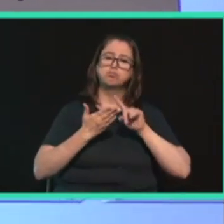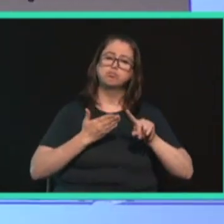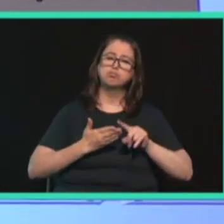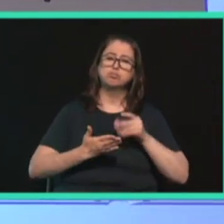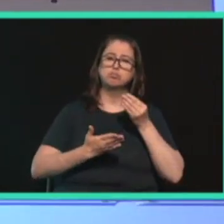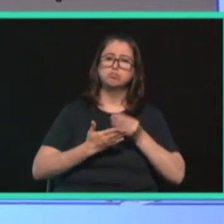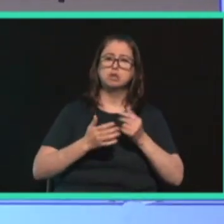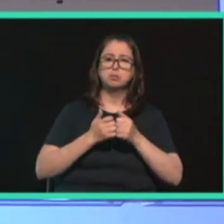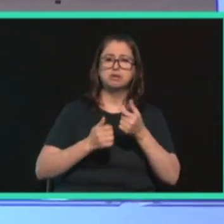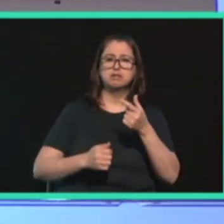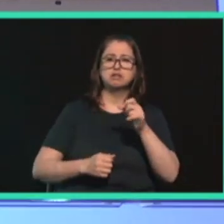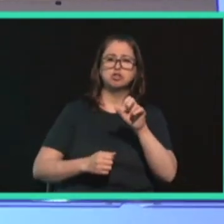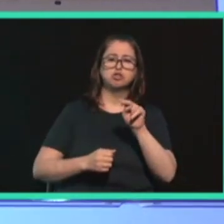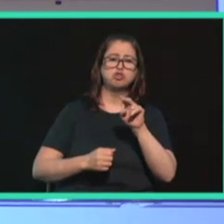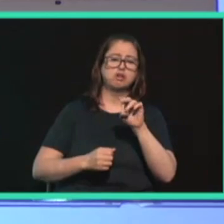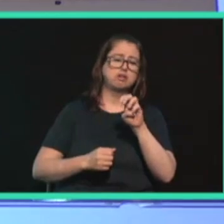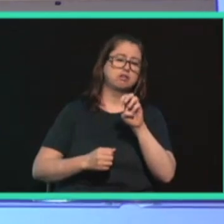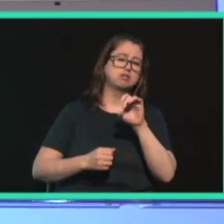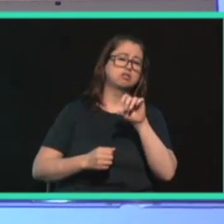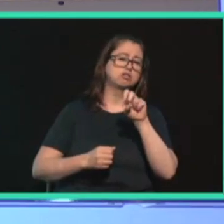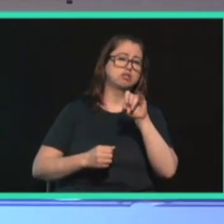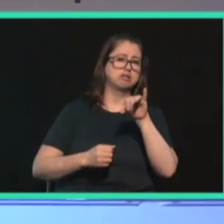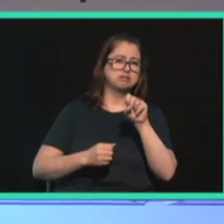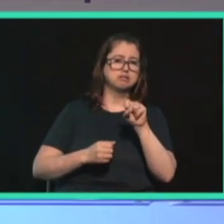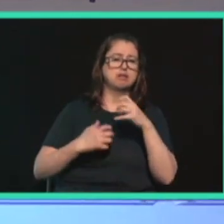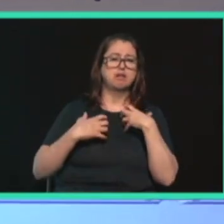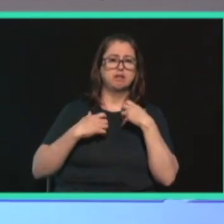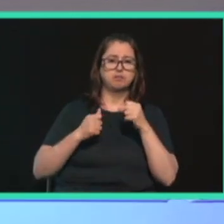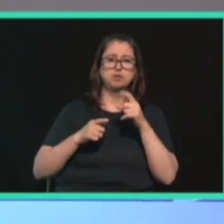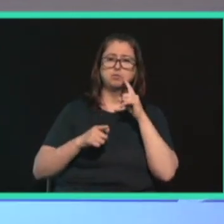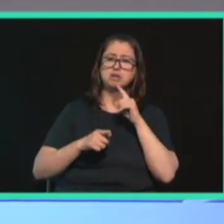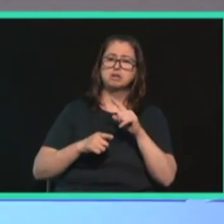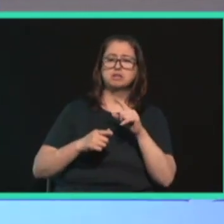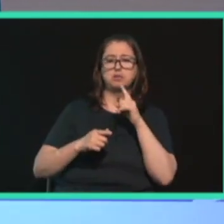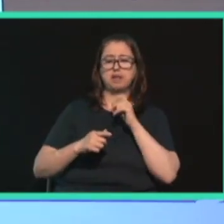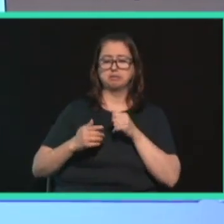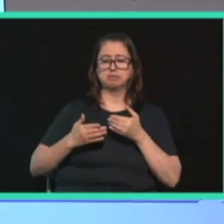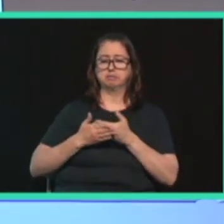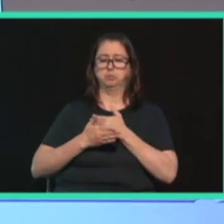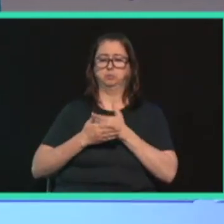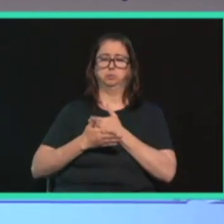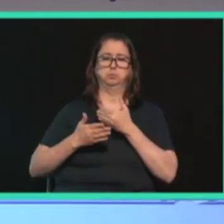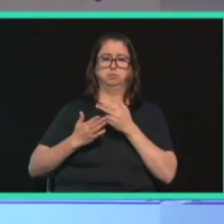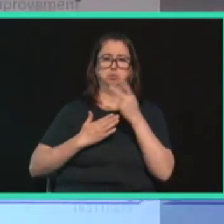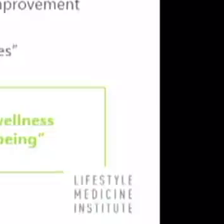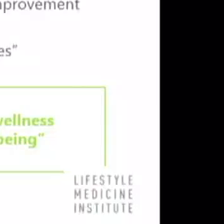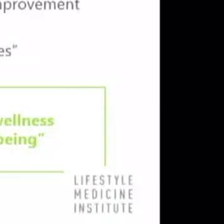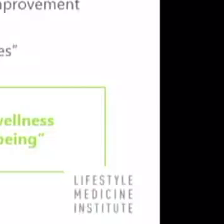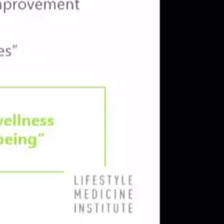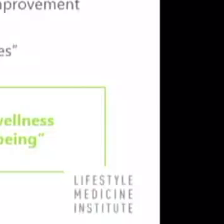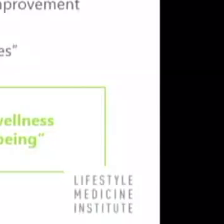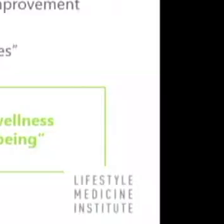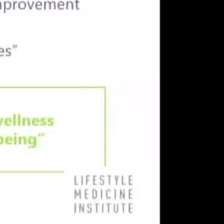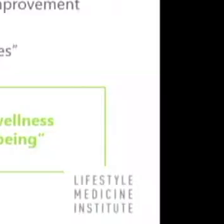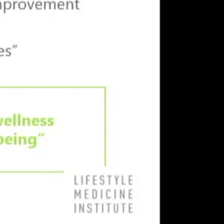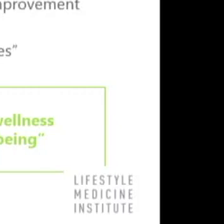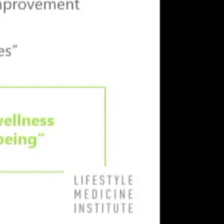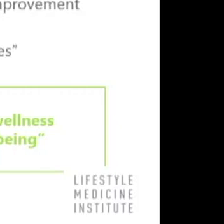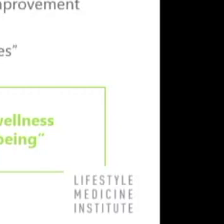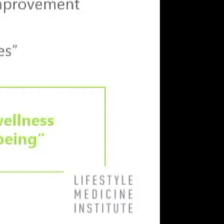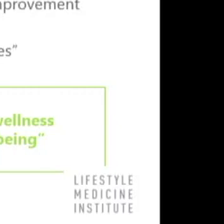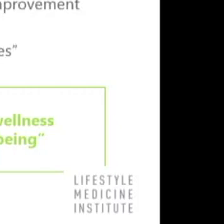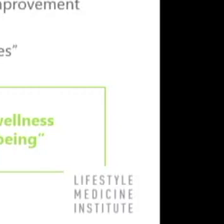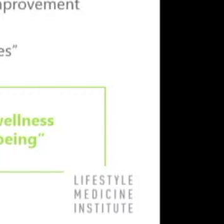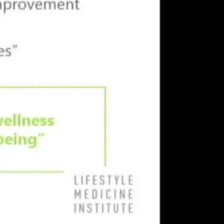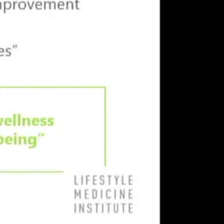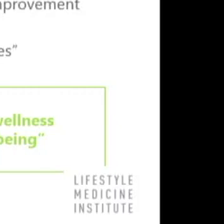Genesis Healthcare, and this was as part of a pilot program with 20 participants. So again, here you can see the average loss across the